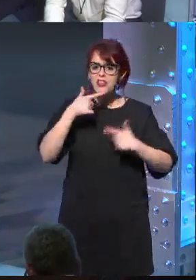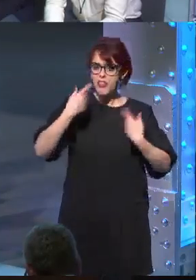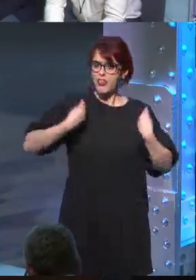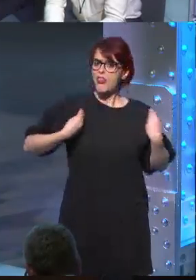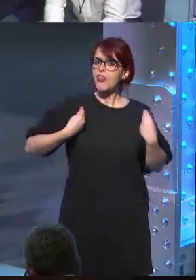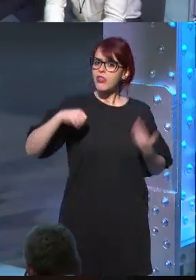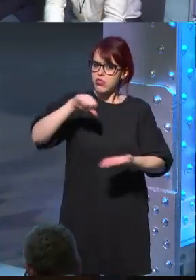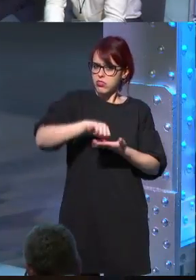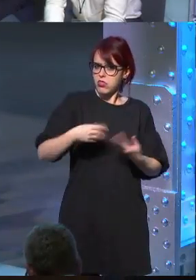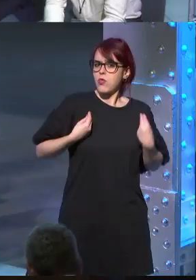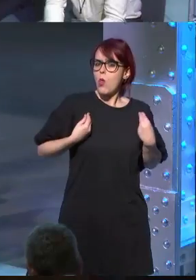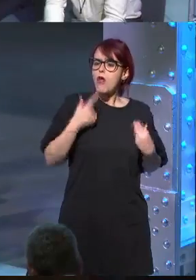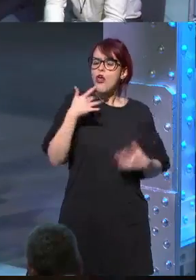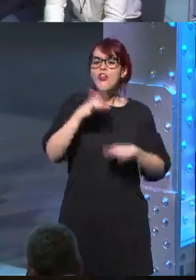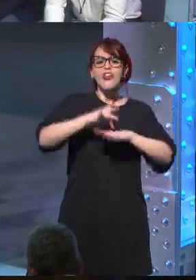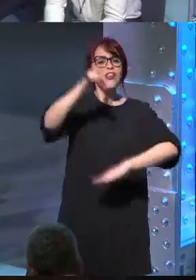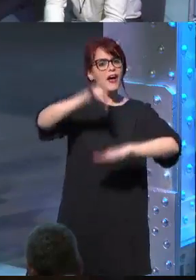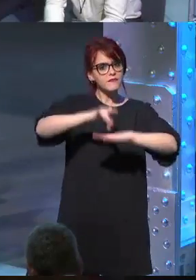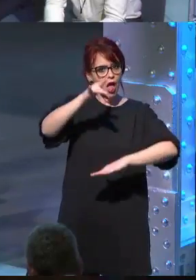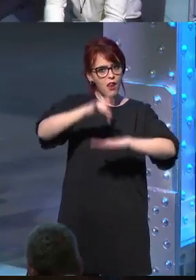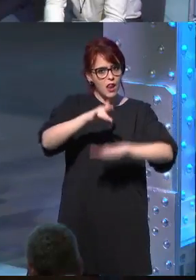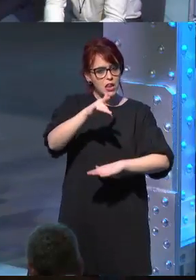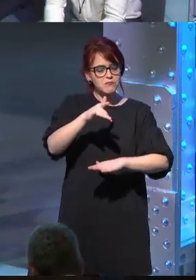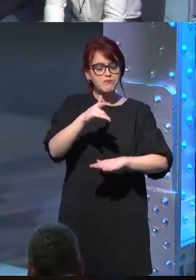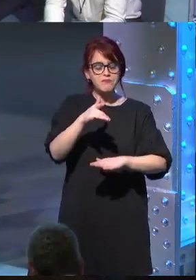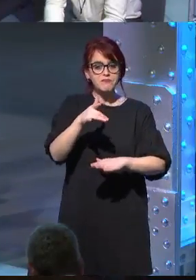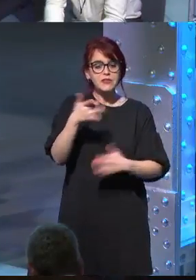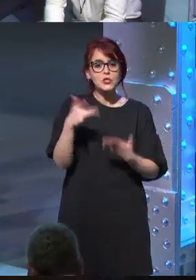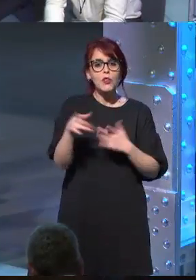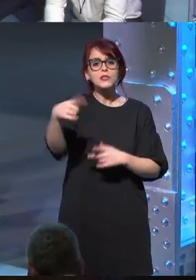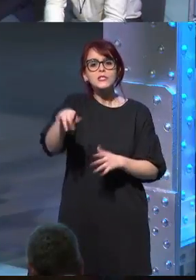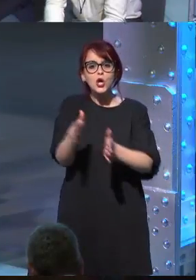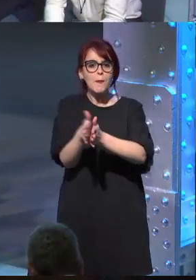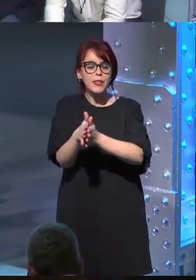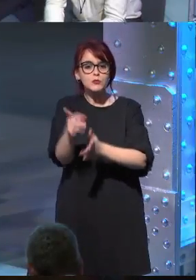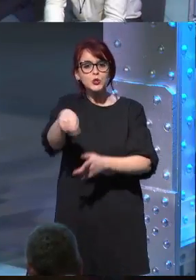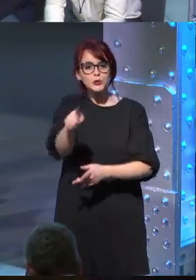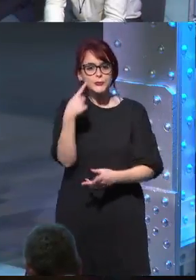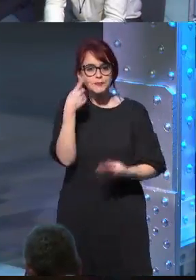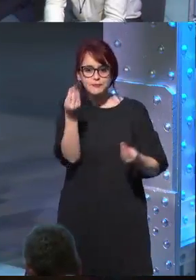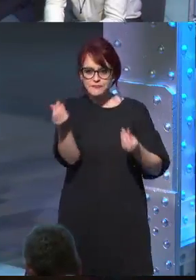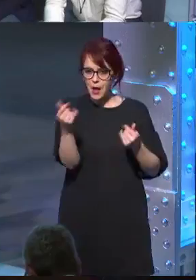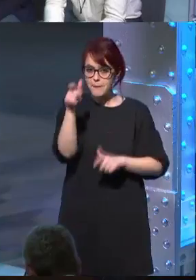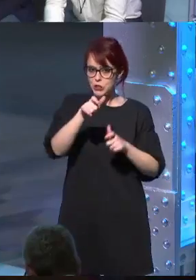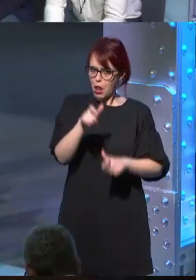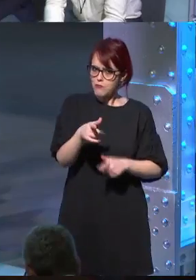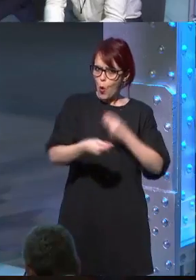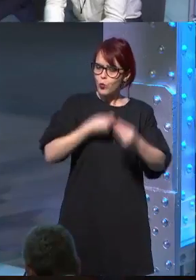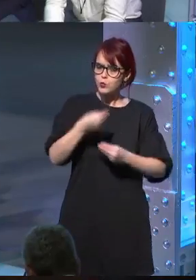by responsibility of the digital citizenships? That what responsibility lies in you and